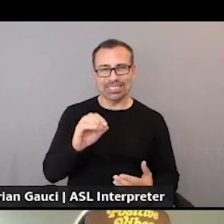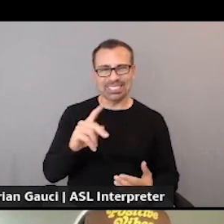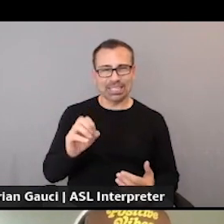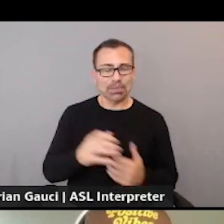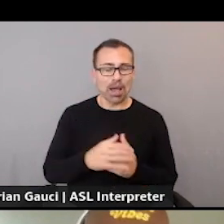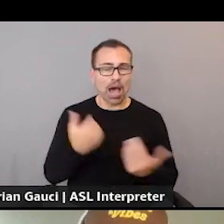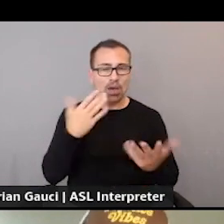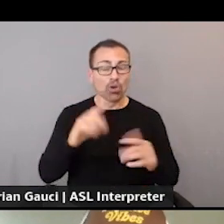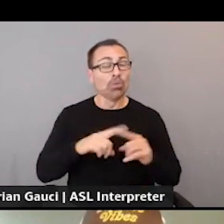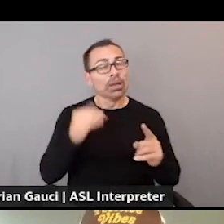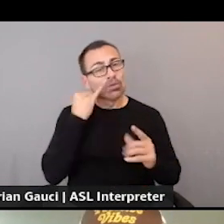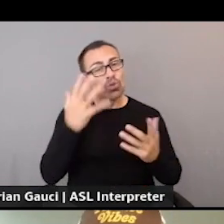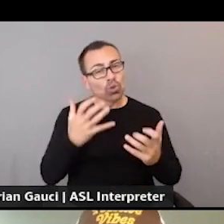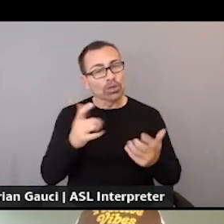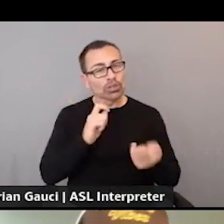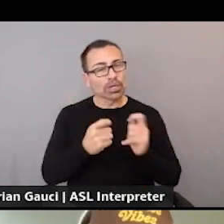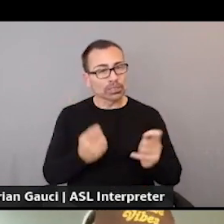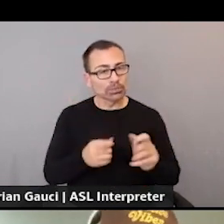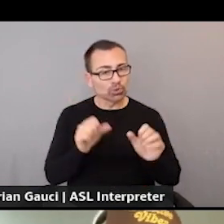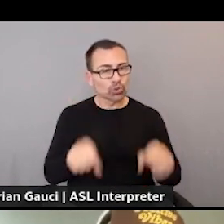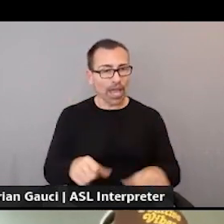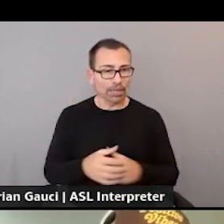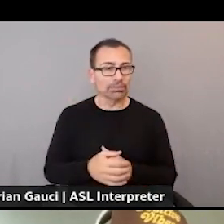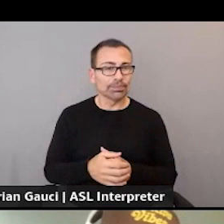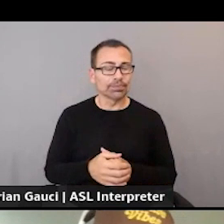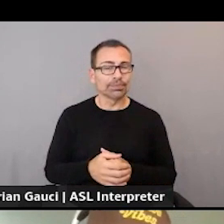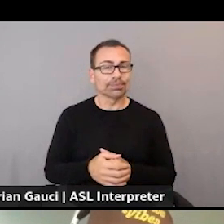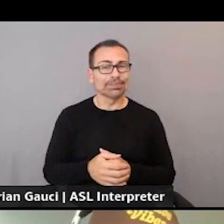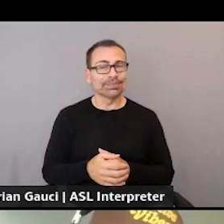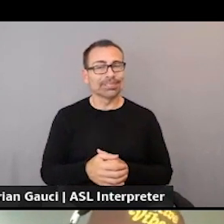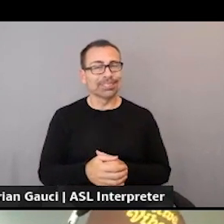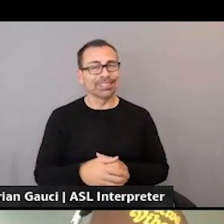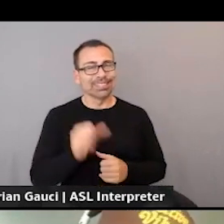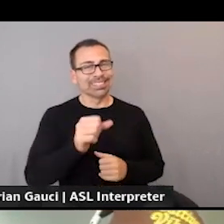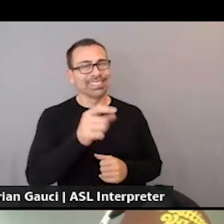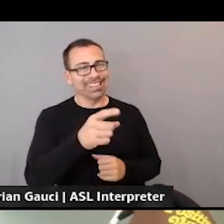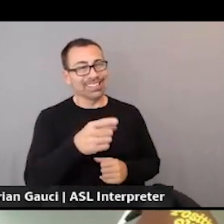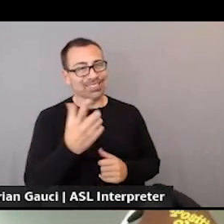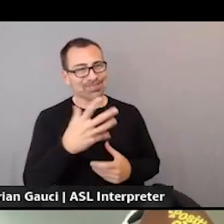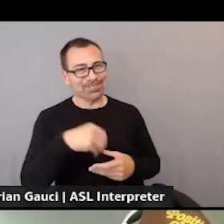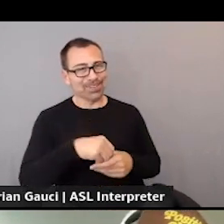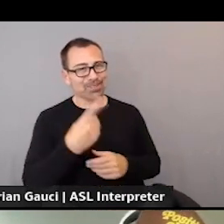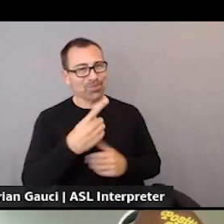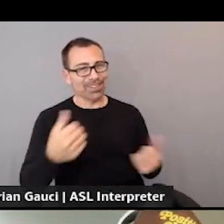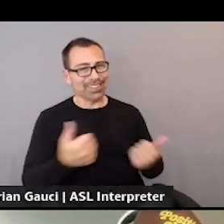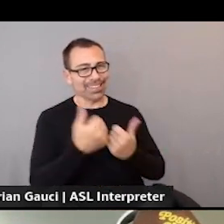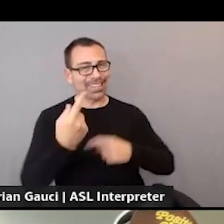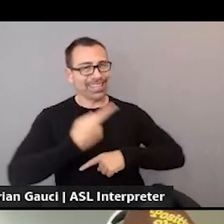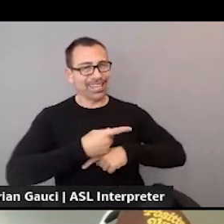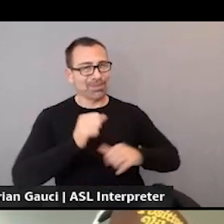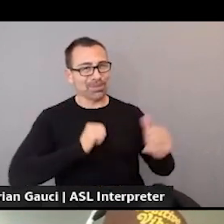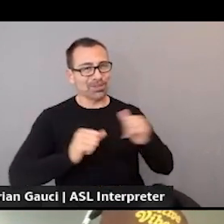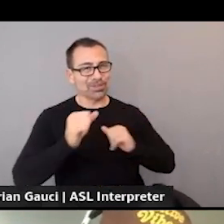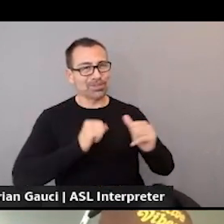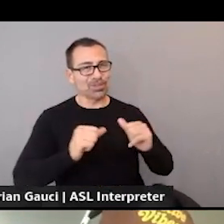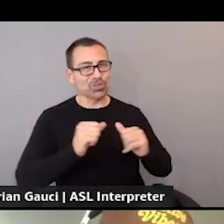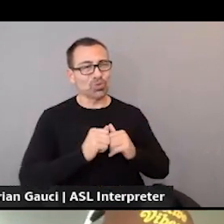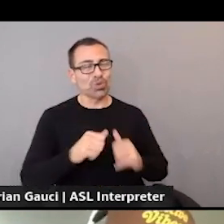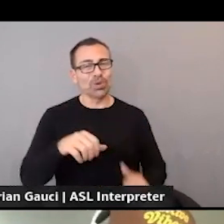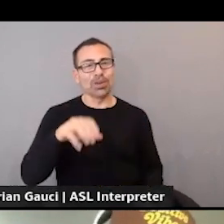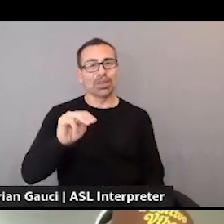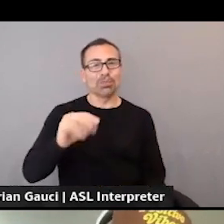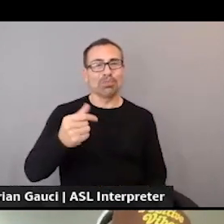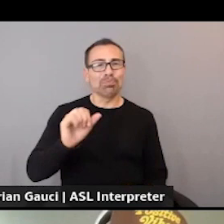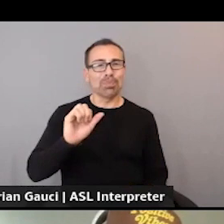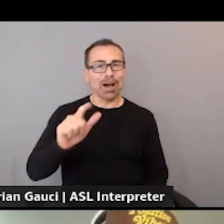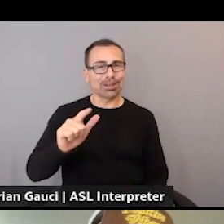absolutely could. Nice. Yeah, you were on one of the Game Day Show episodes with MongoDB with me, Michael, and we were talking